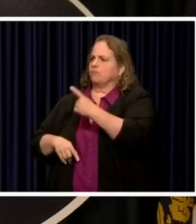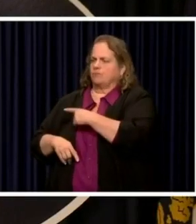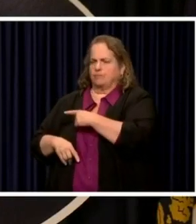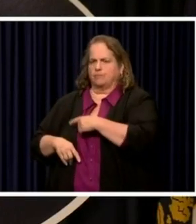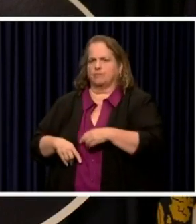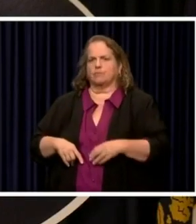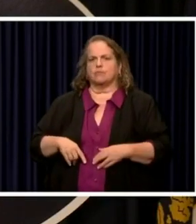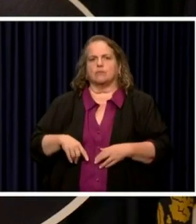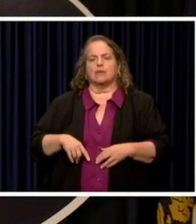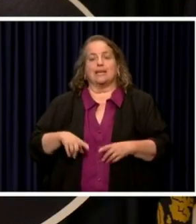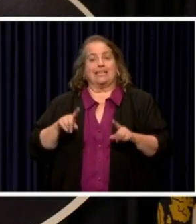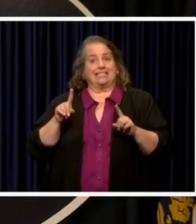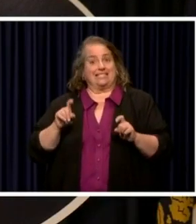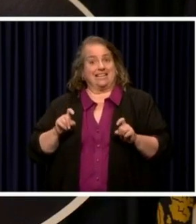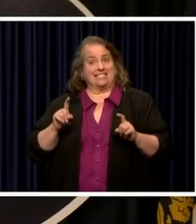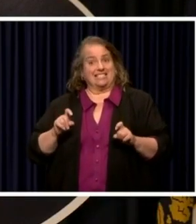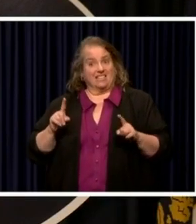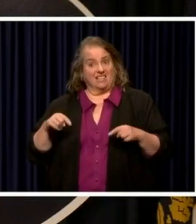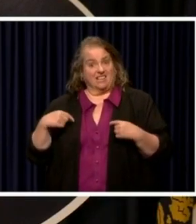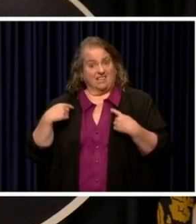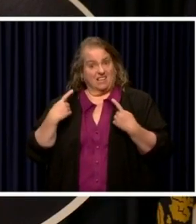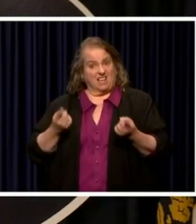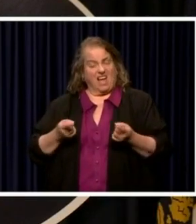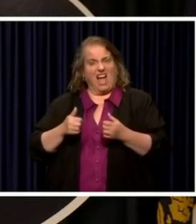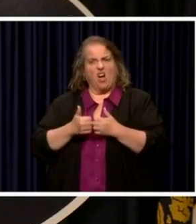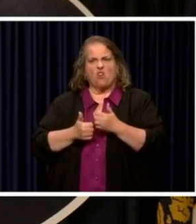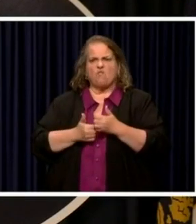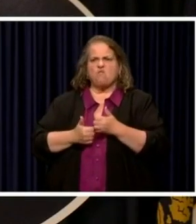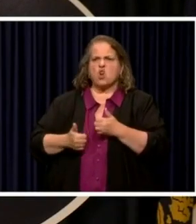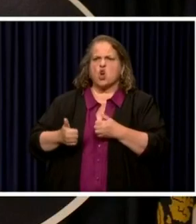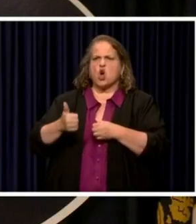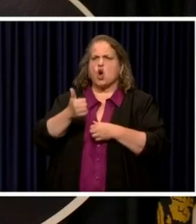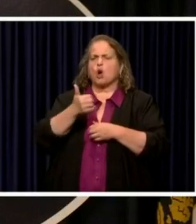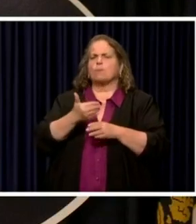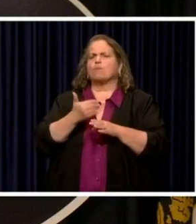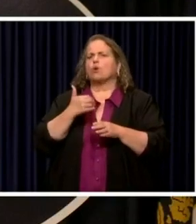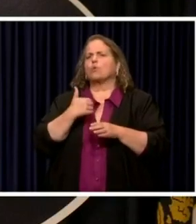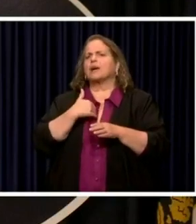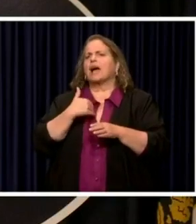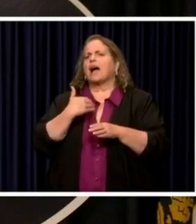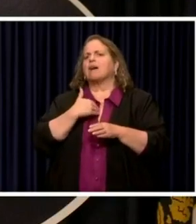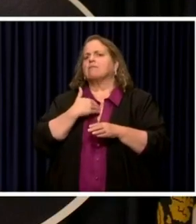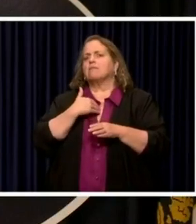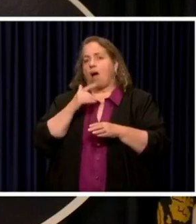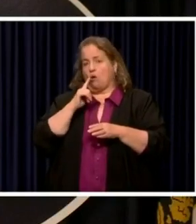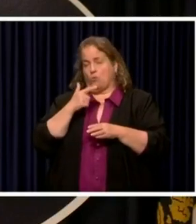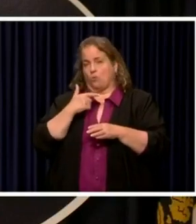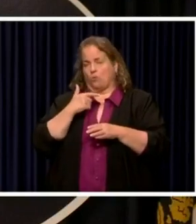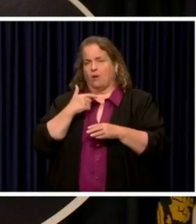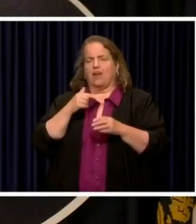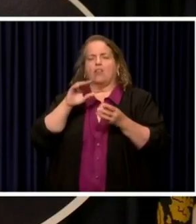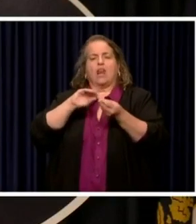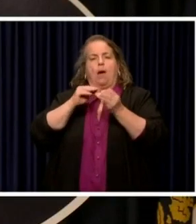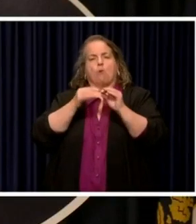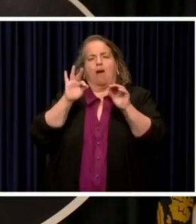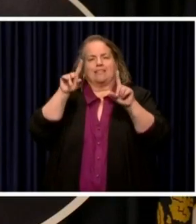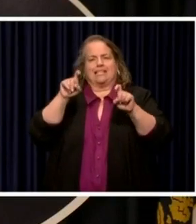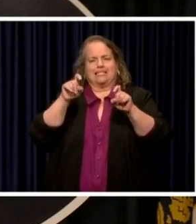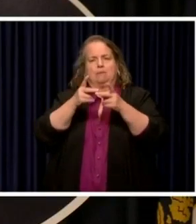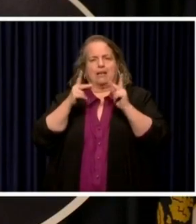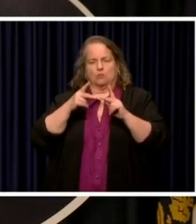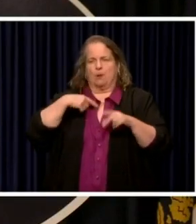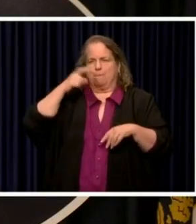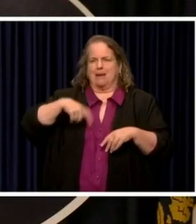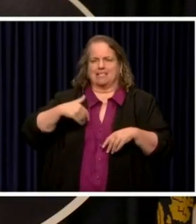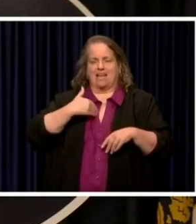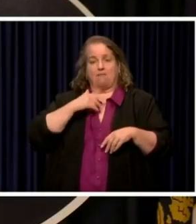away from the testing do you think we are in what we need as far as these new sites opening? Are we 1/3 of the way there, half of the way there, 1/4?